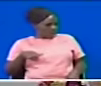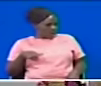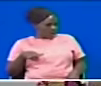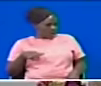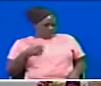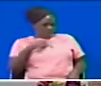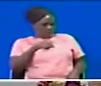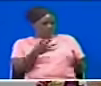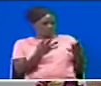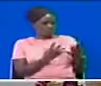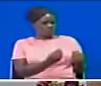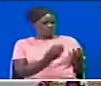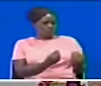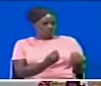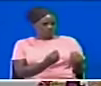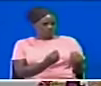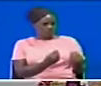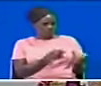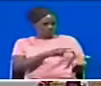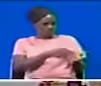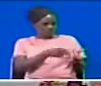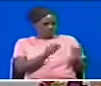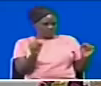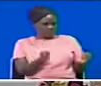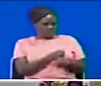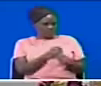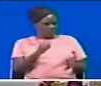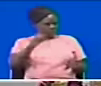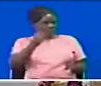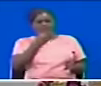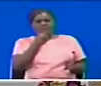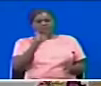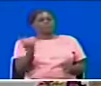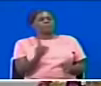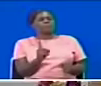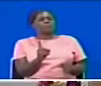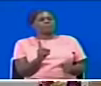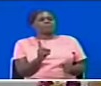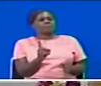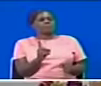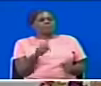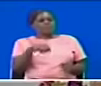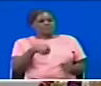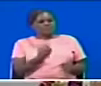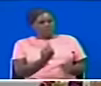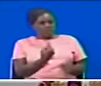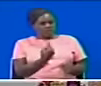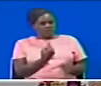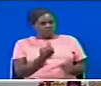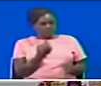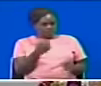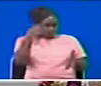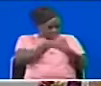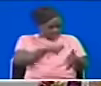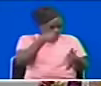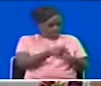feel you are soft. That doesn't mean I cannot play the politics of men. Mm-hmm. That doesn't mean I am not assertive. I am